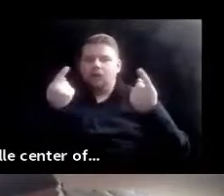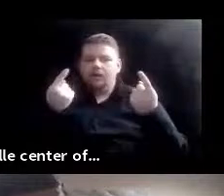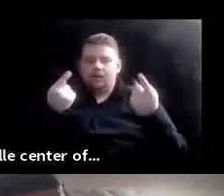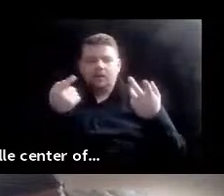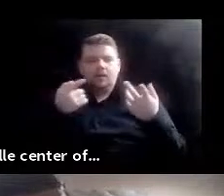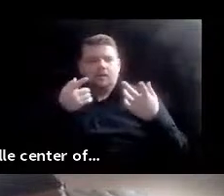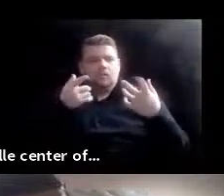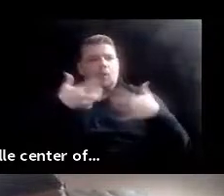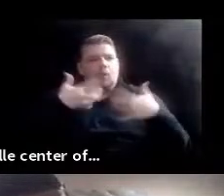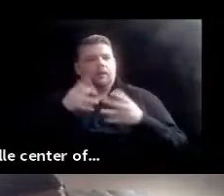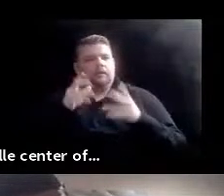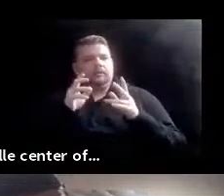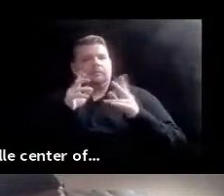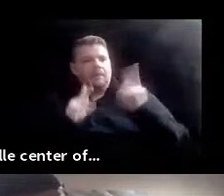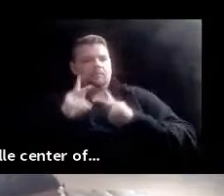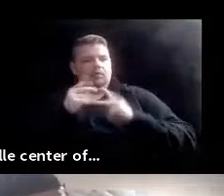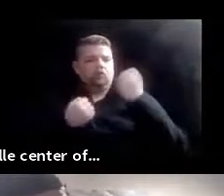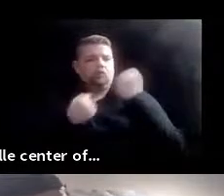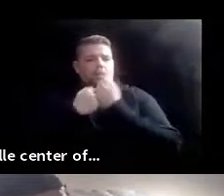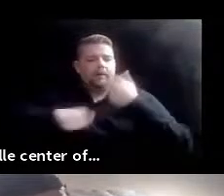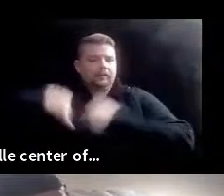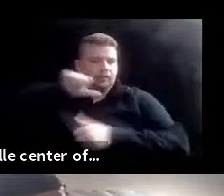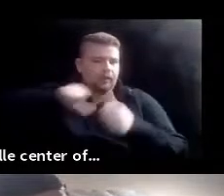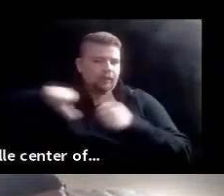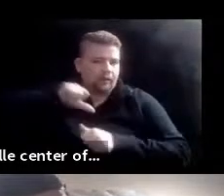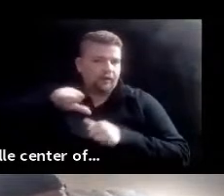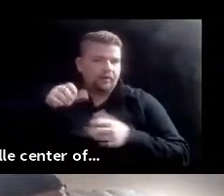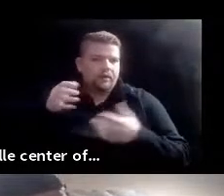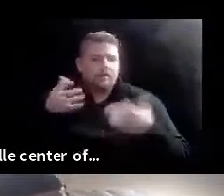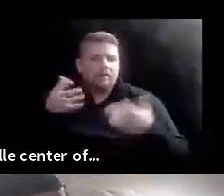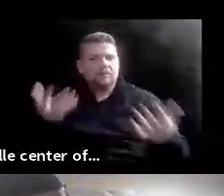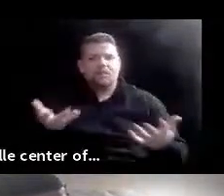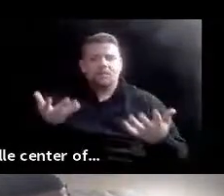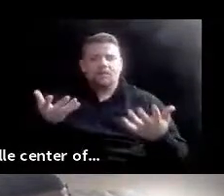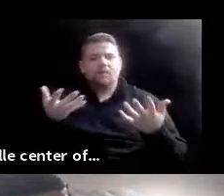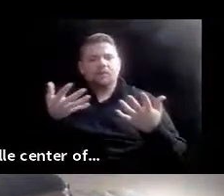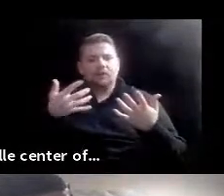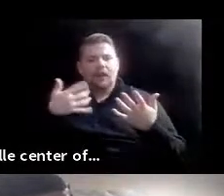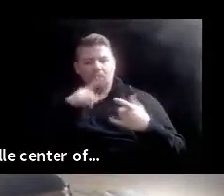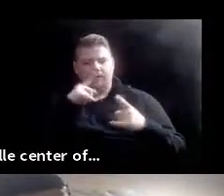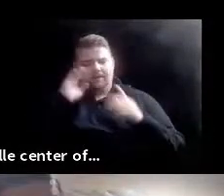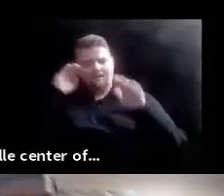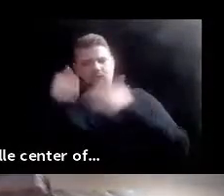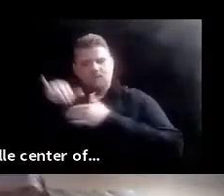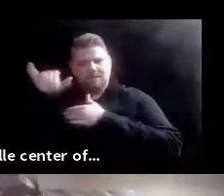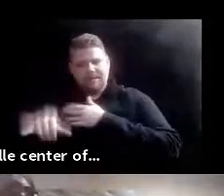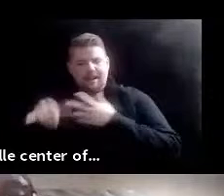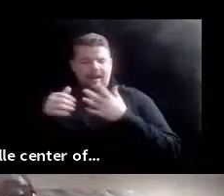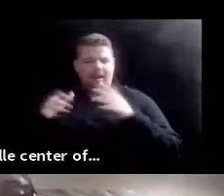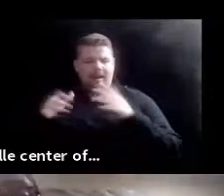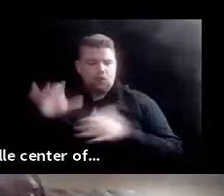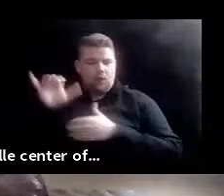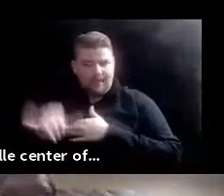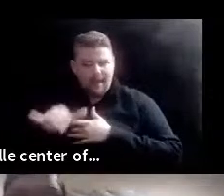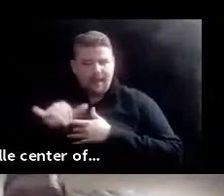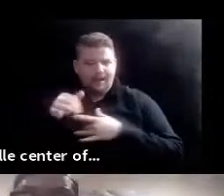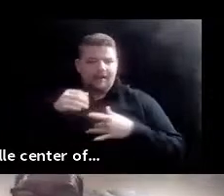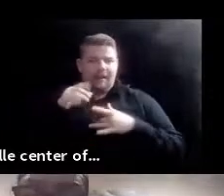other. So I would just more go that way and do a recommendation at this